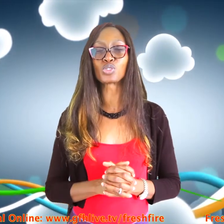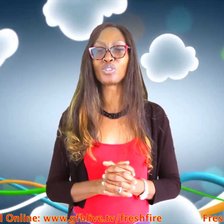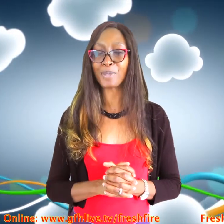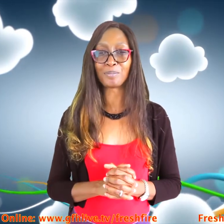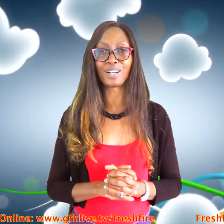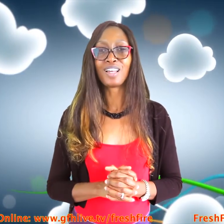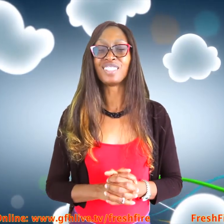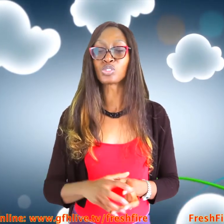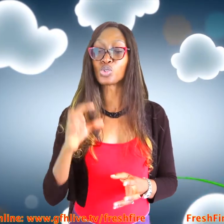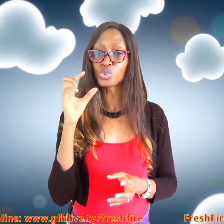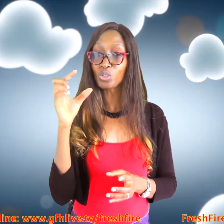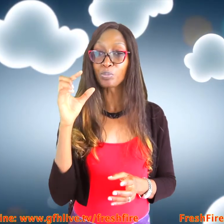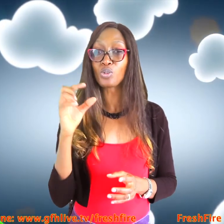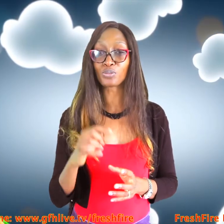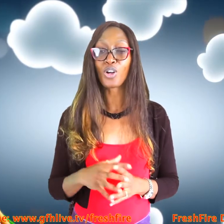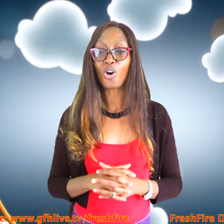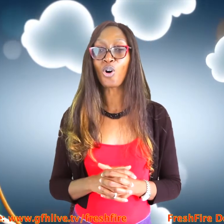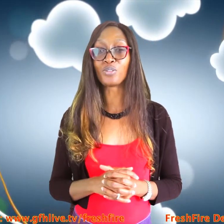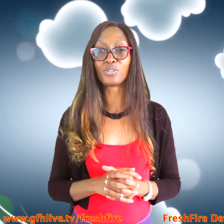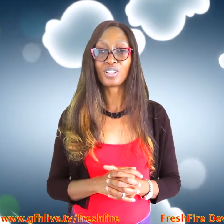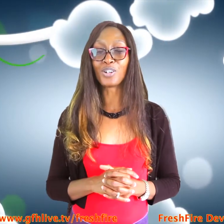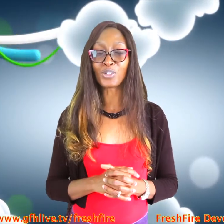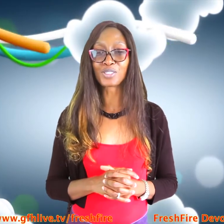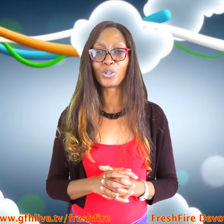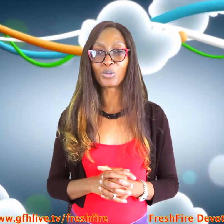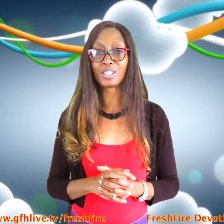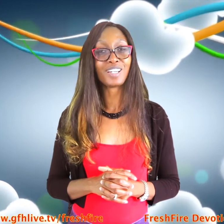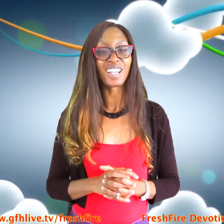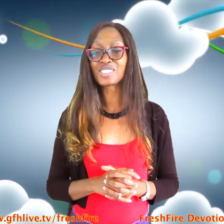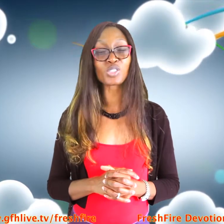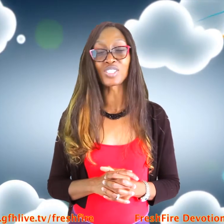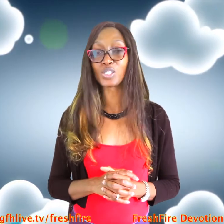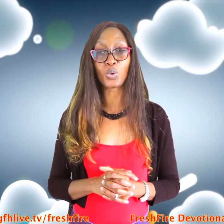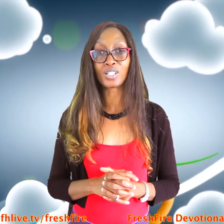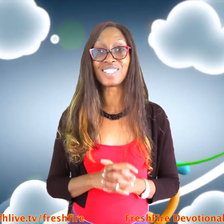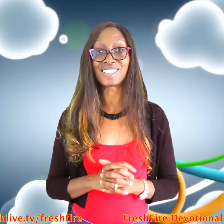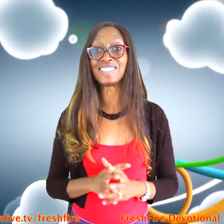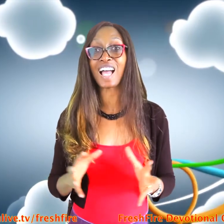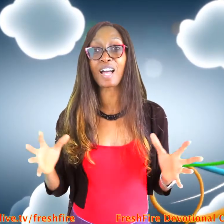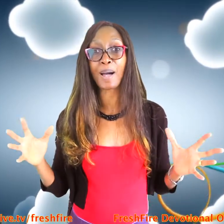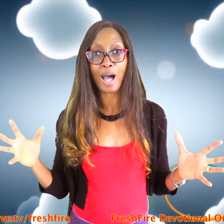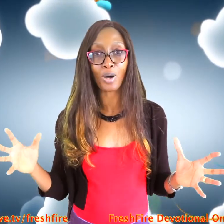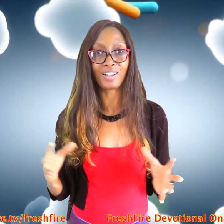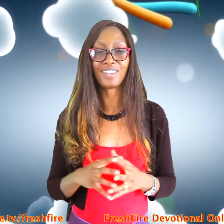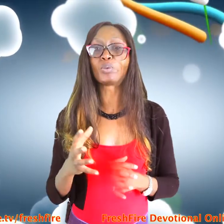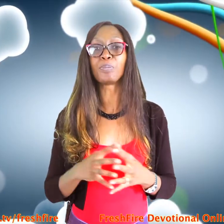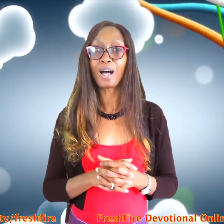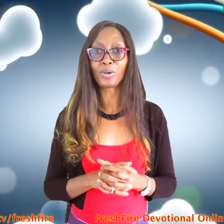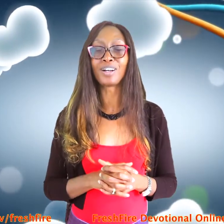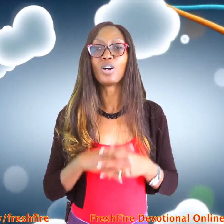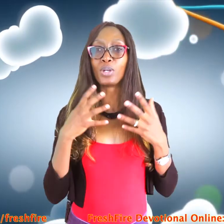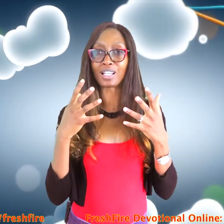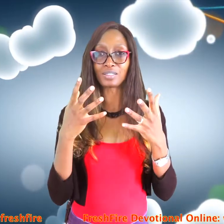verse for us to remember that to show the proof of God's glory, it's not just in words, it's in power.